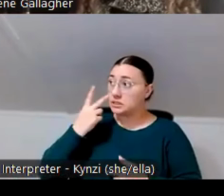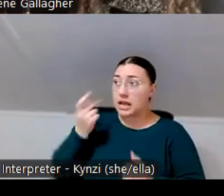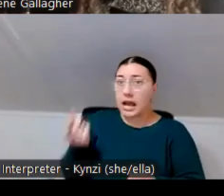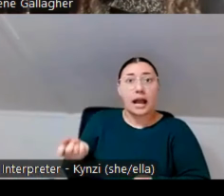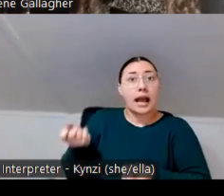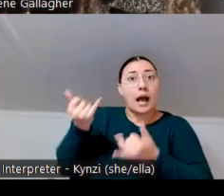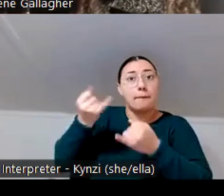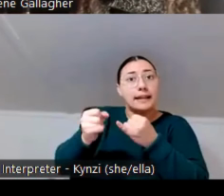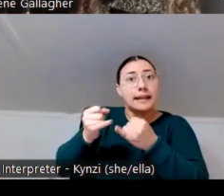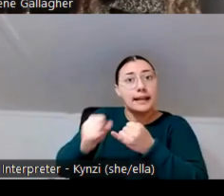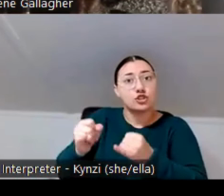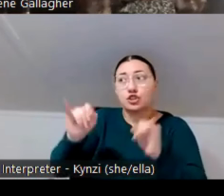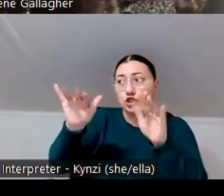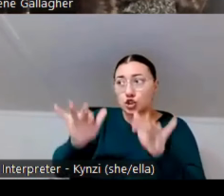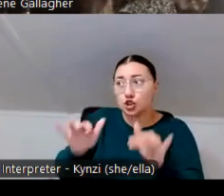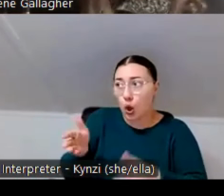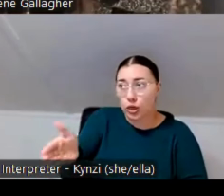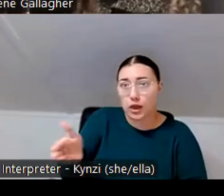have.